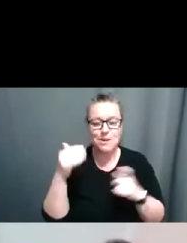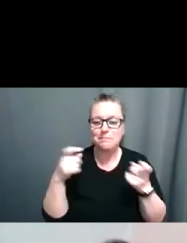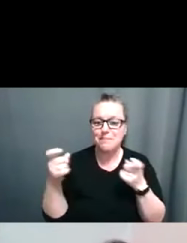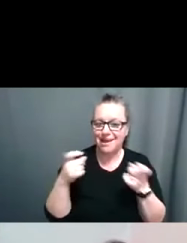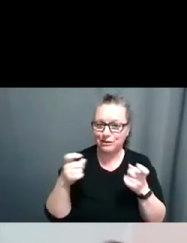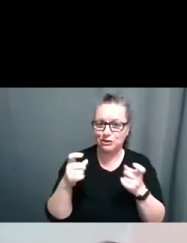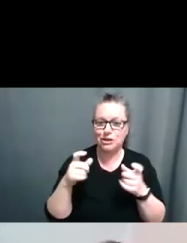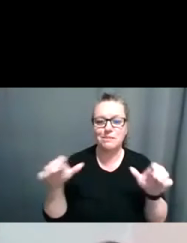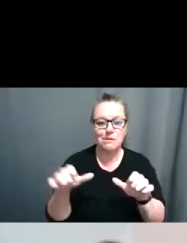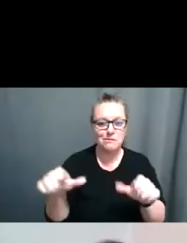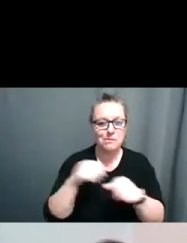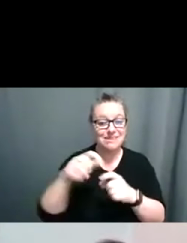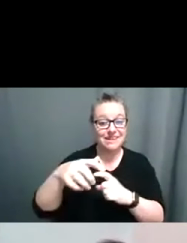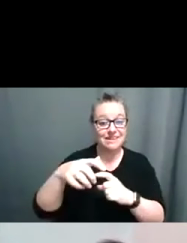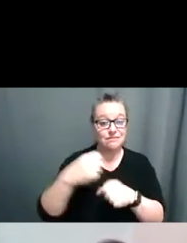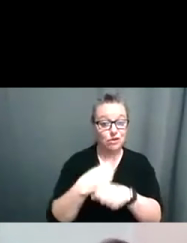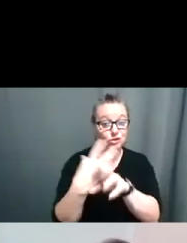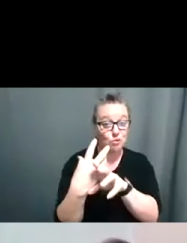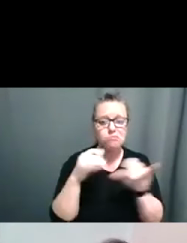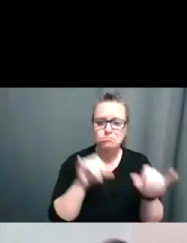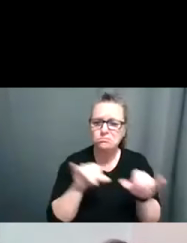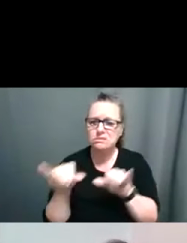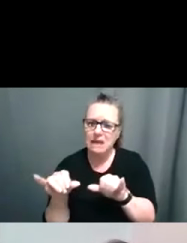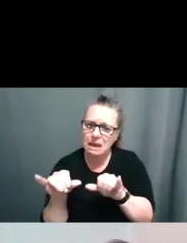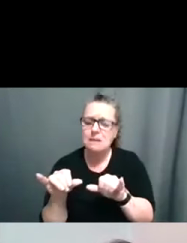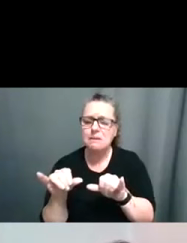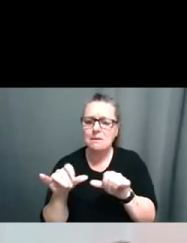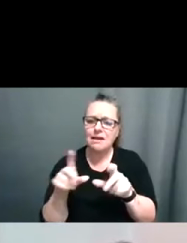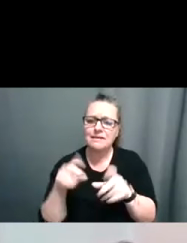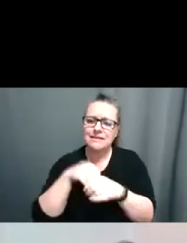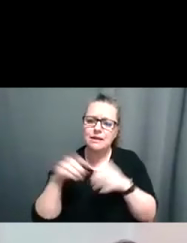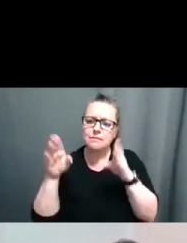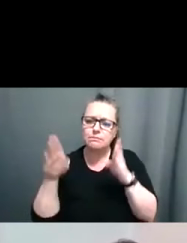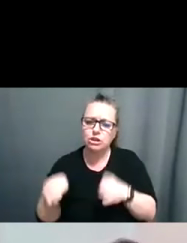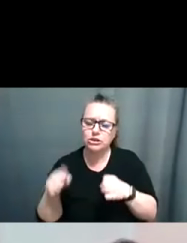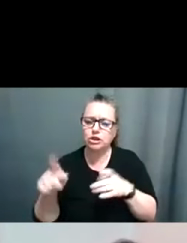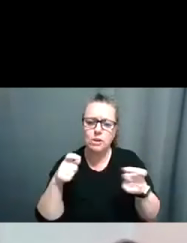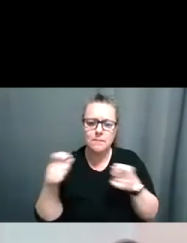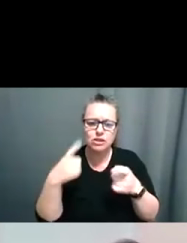in a virtual environment is essentially the same as in person, meaning you're managing